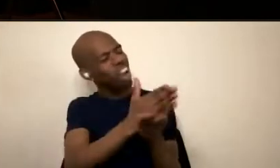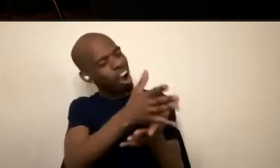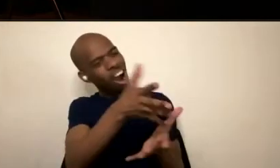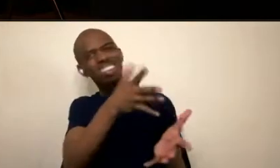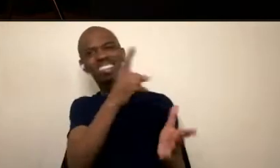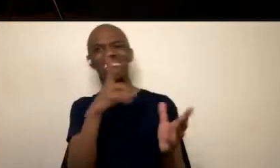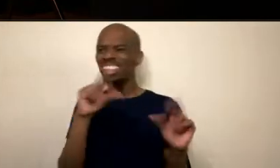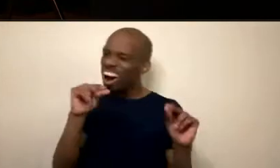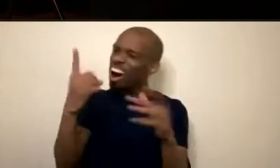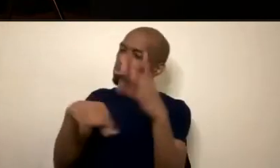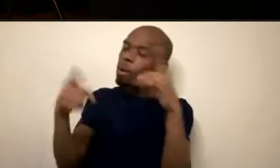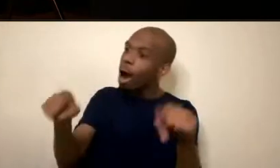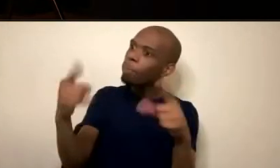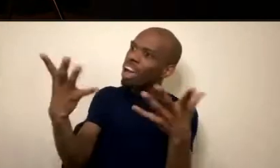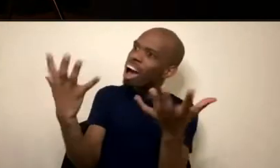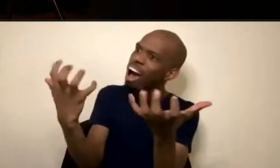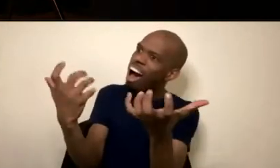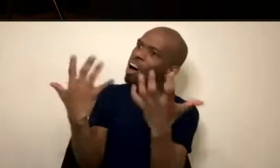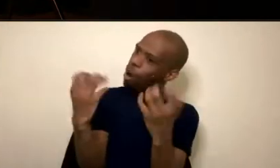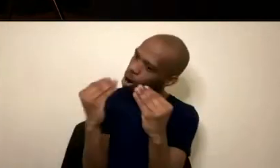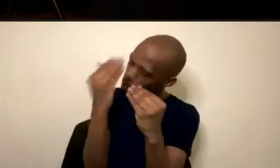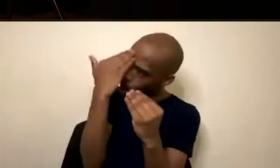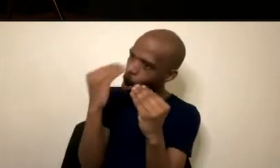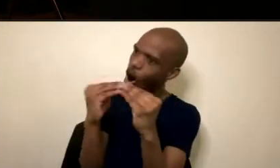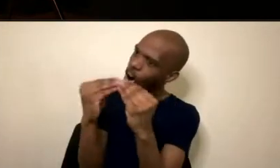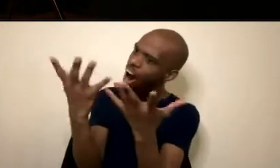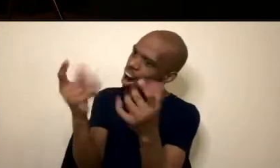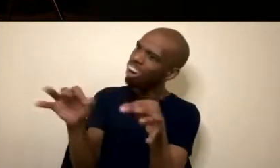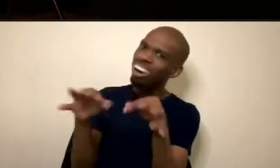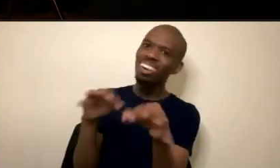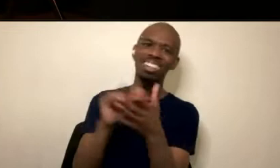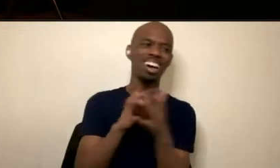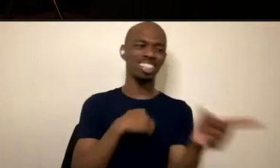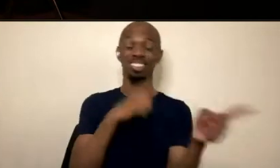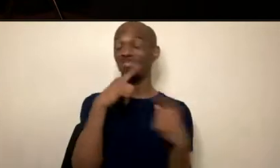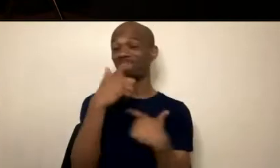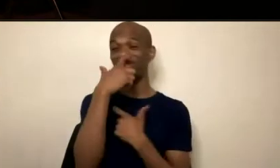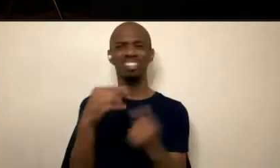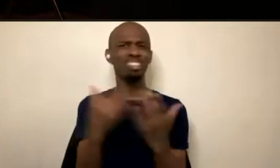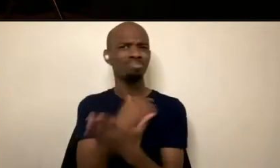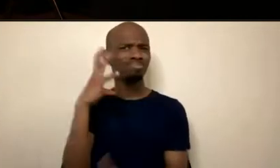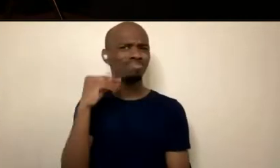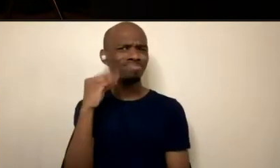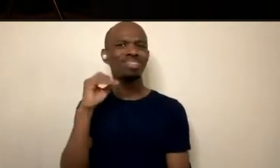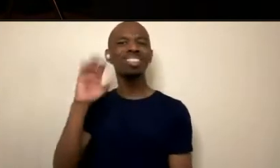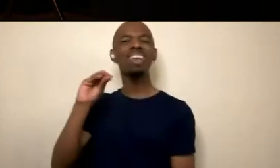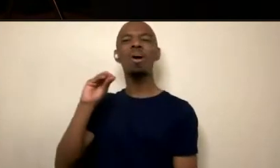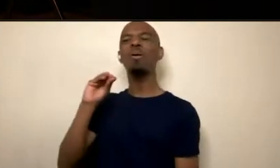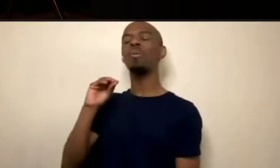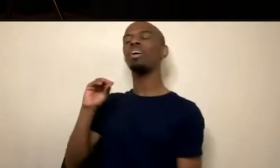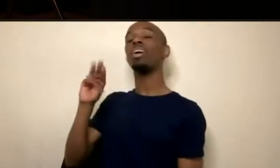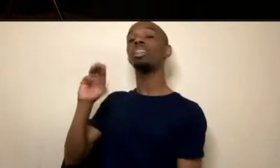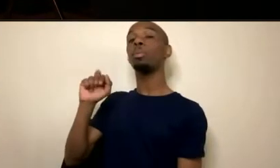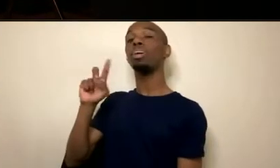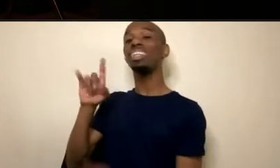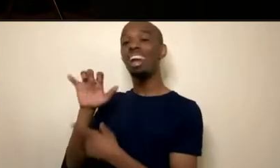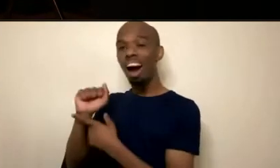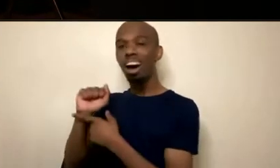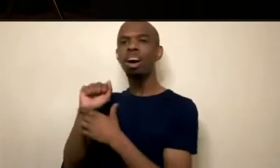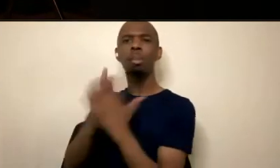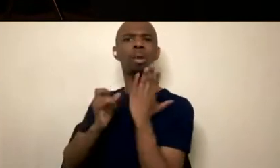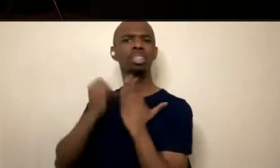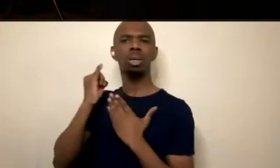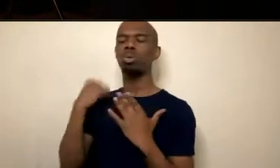My company brought some beautiful work to me. The Medea Project, online. We did some amazing stuff online.